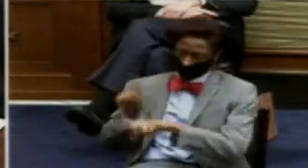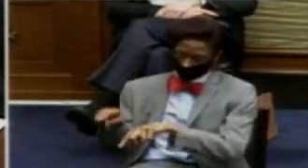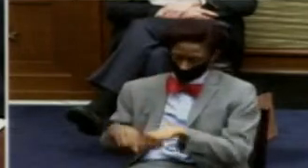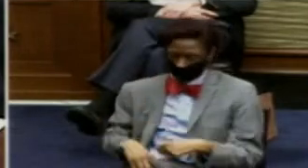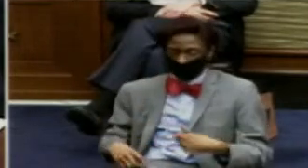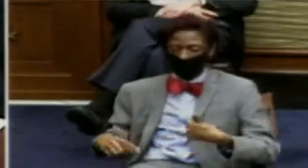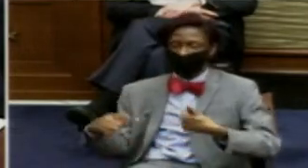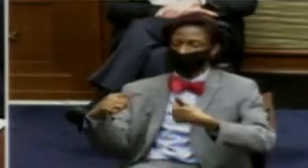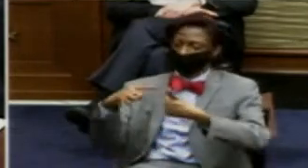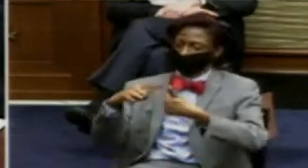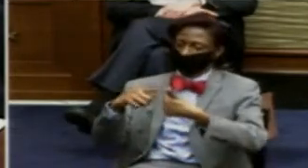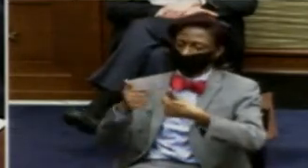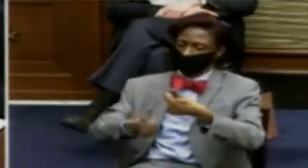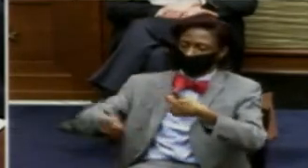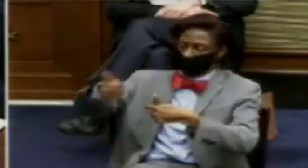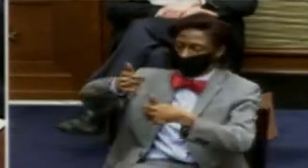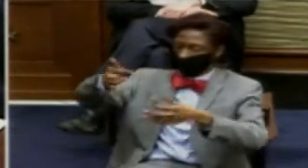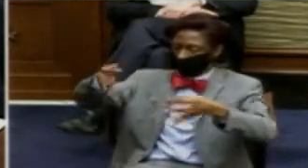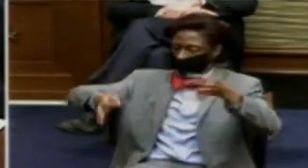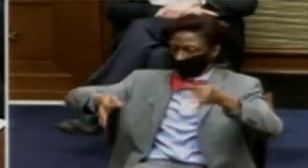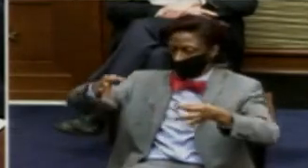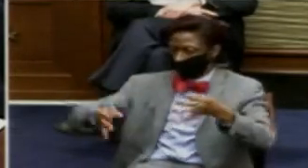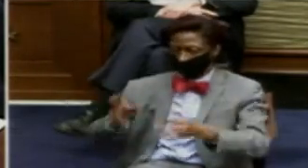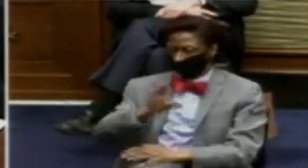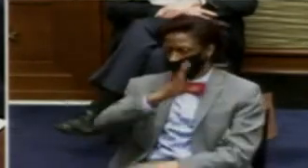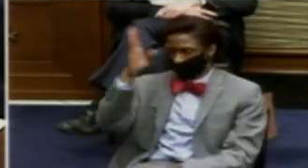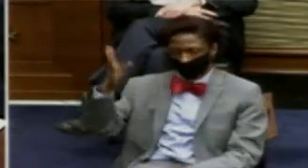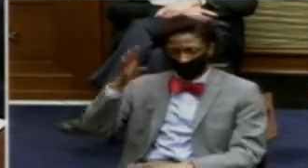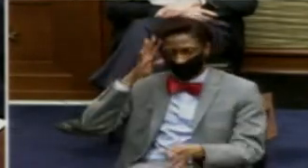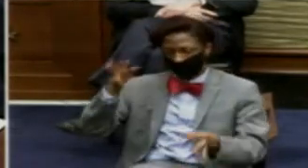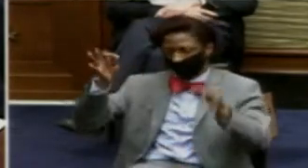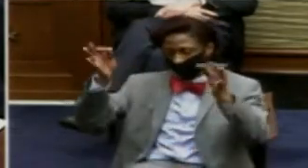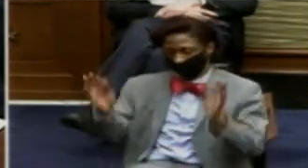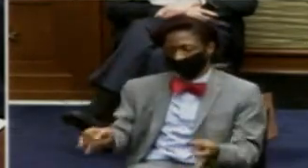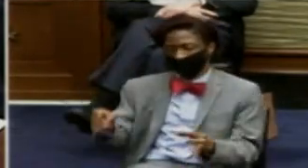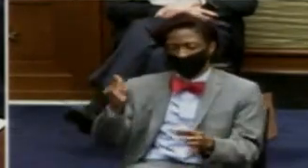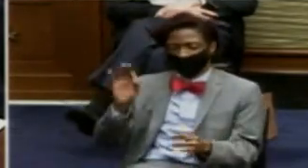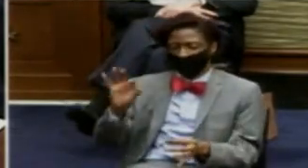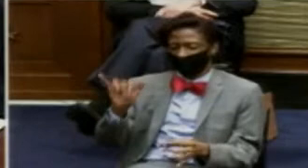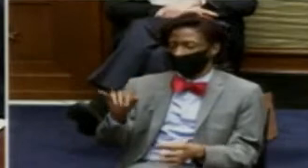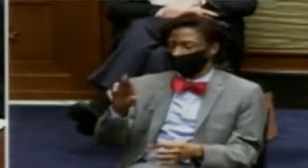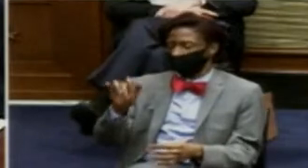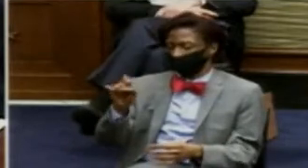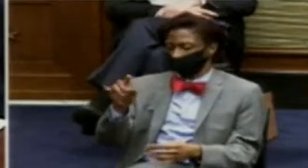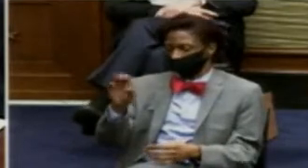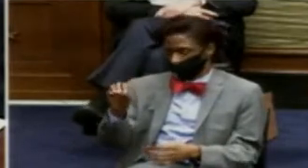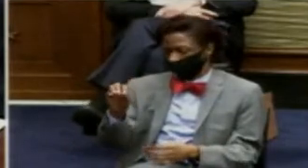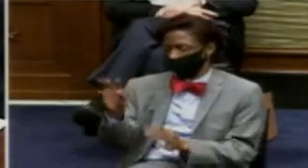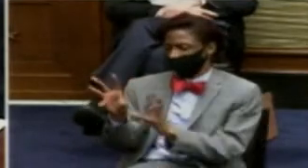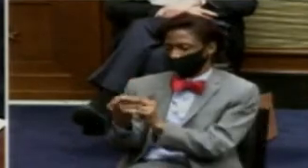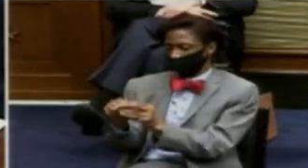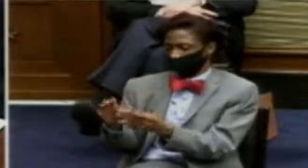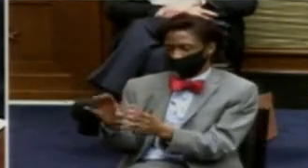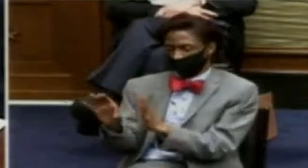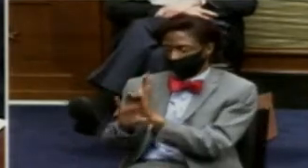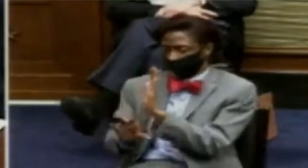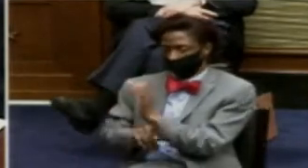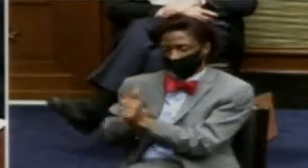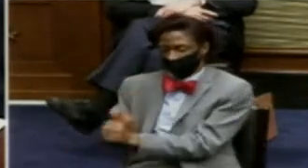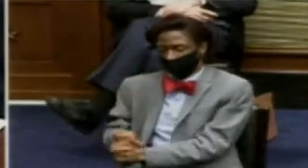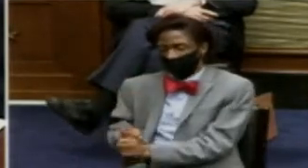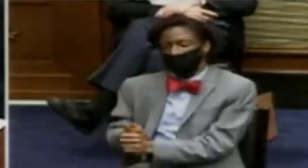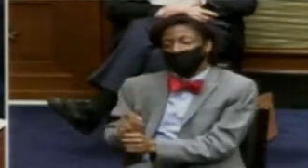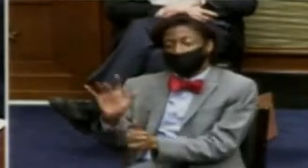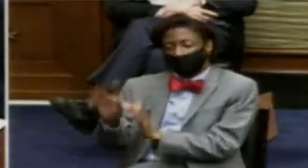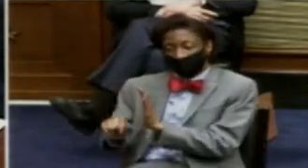is the Supreme Court has never ruled on whether that retrocession was constitutional. At the time they were asked to consider it,